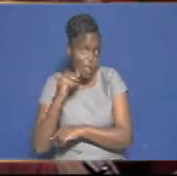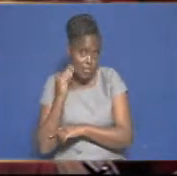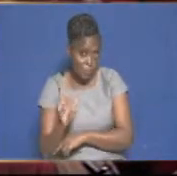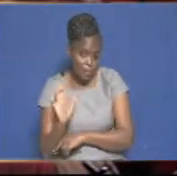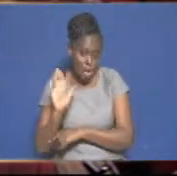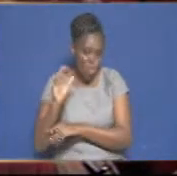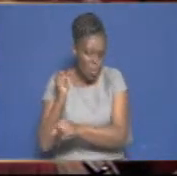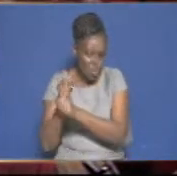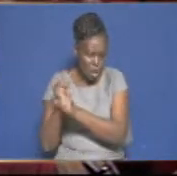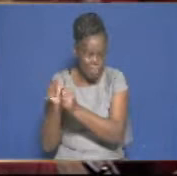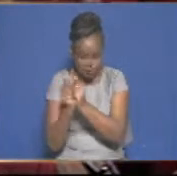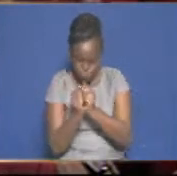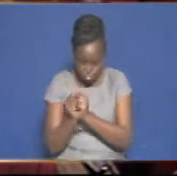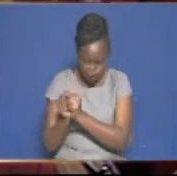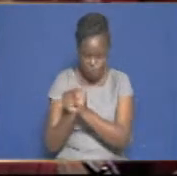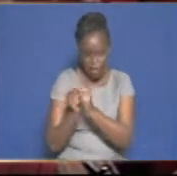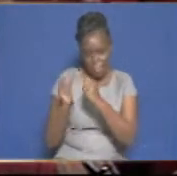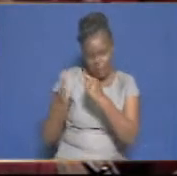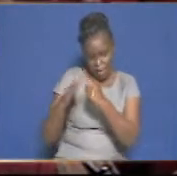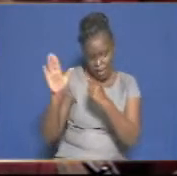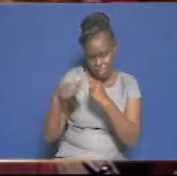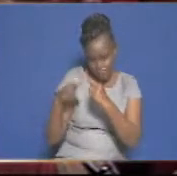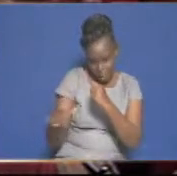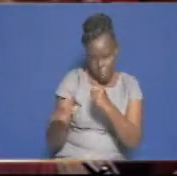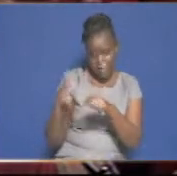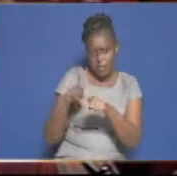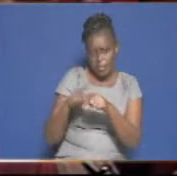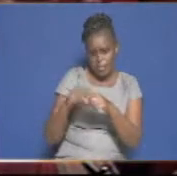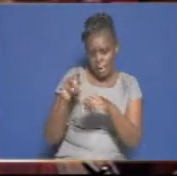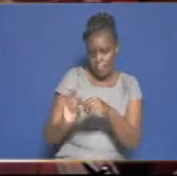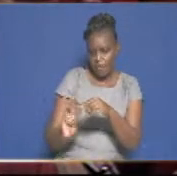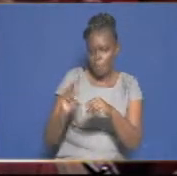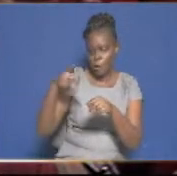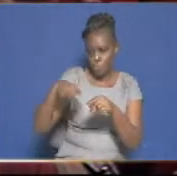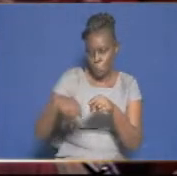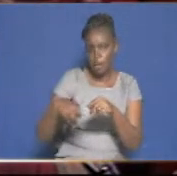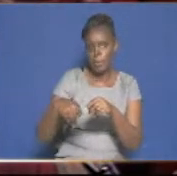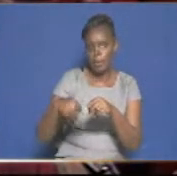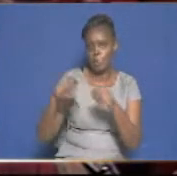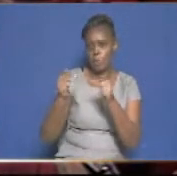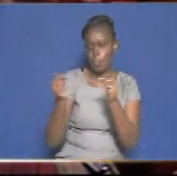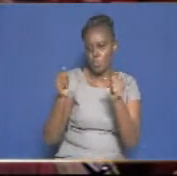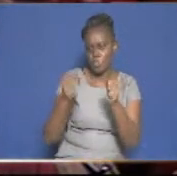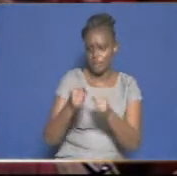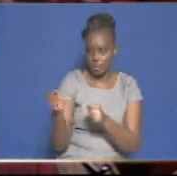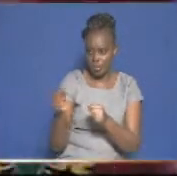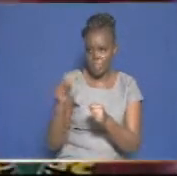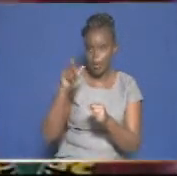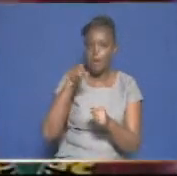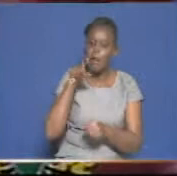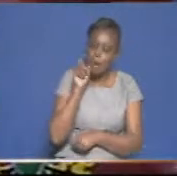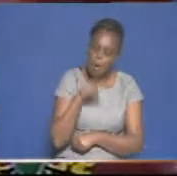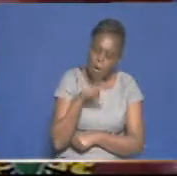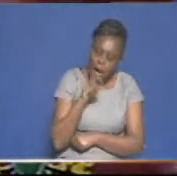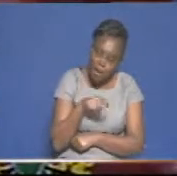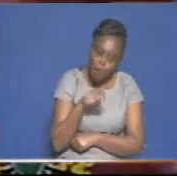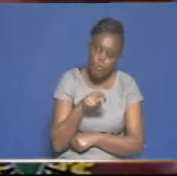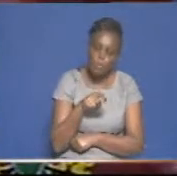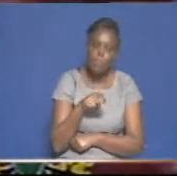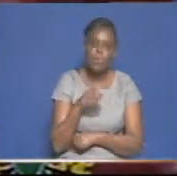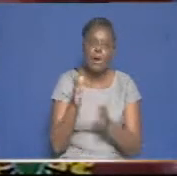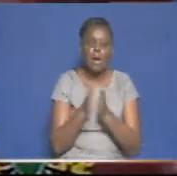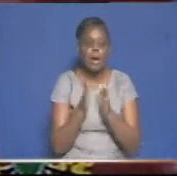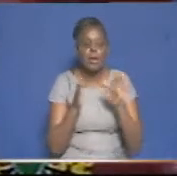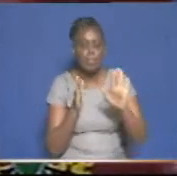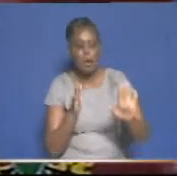the 9th Parliament when you were the whip of the opposition, KANU, and he was in government